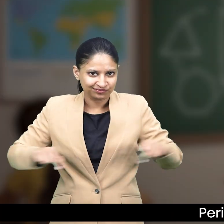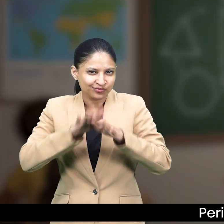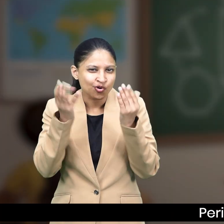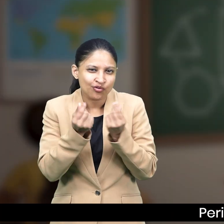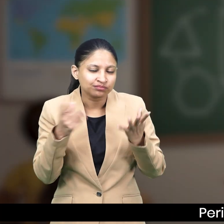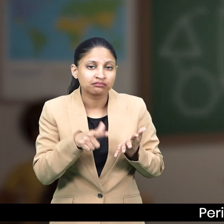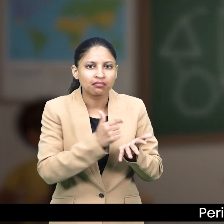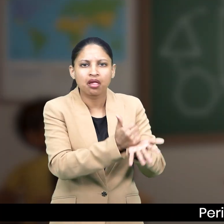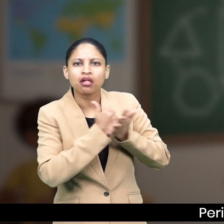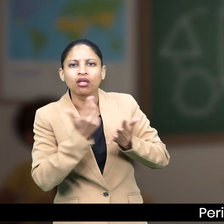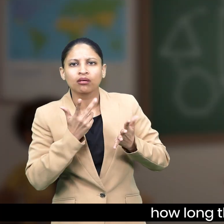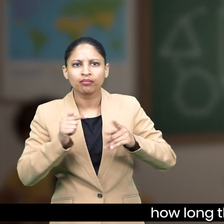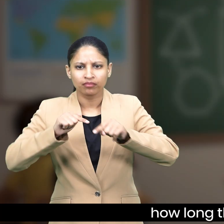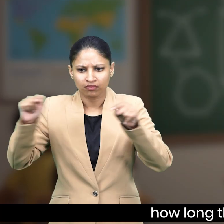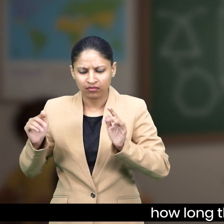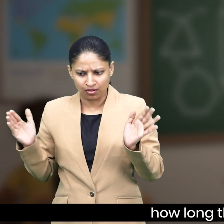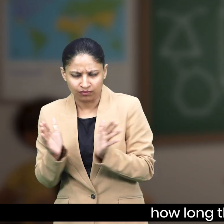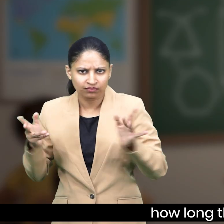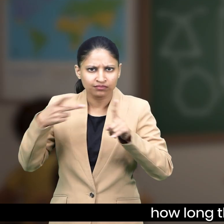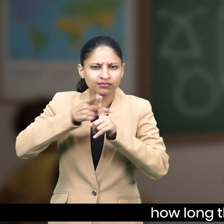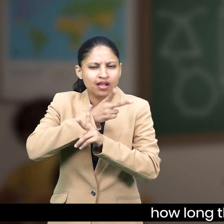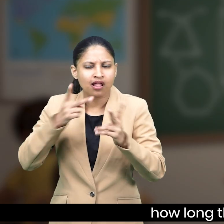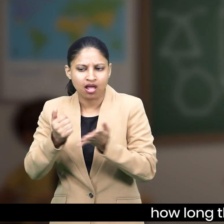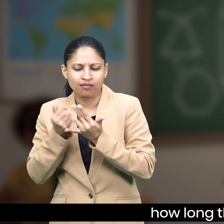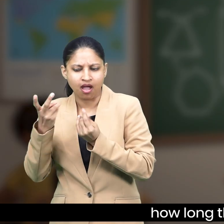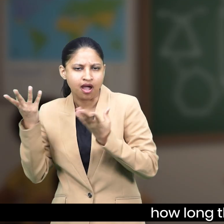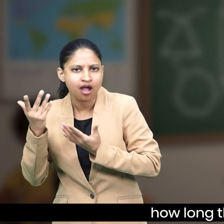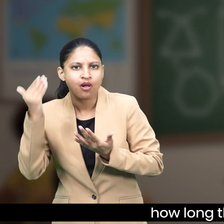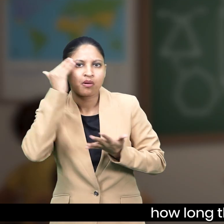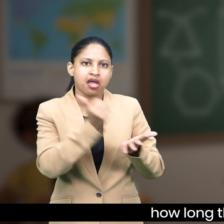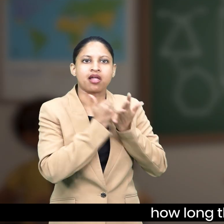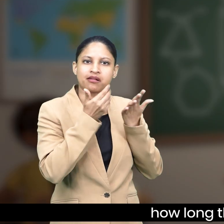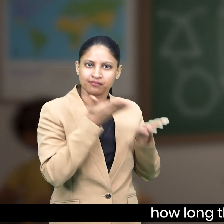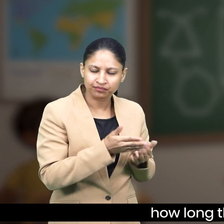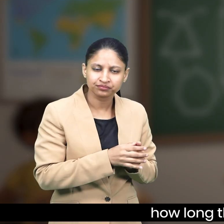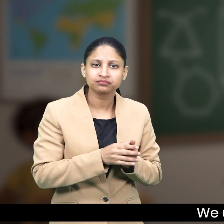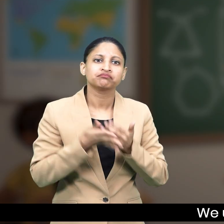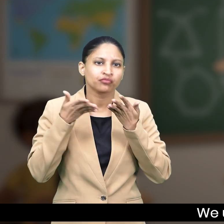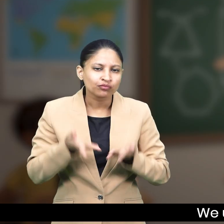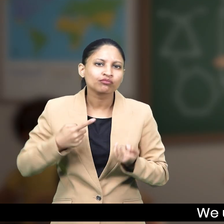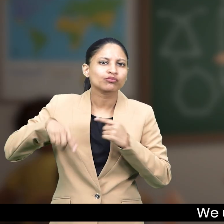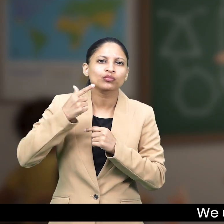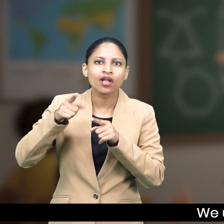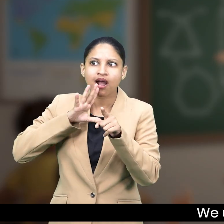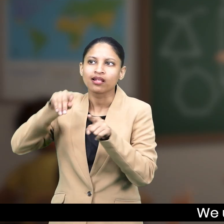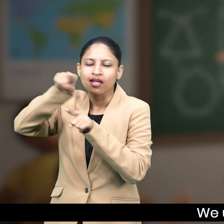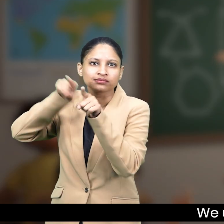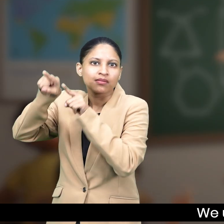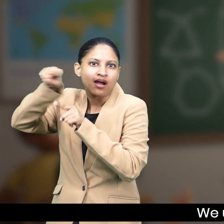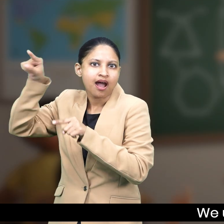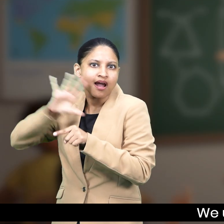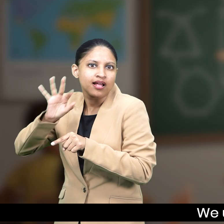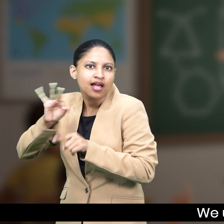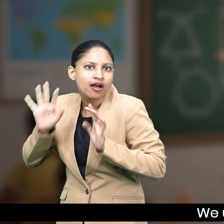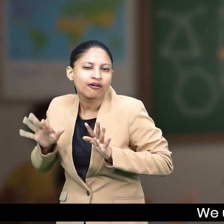Perimeter helps us find how long the boundary of a shape is. We use it in real